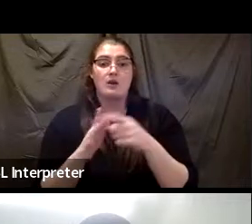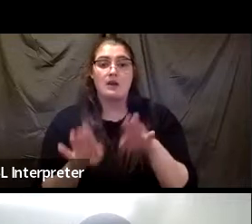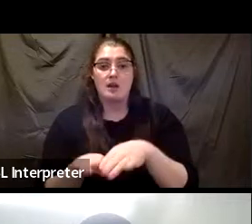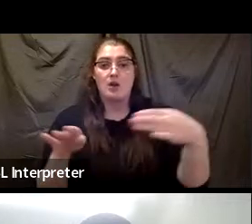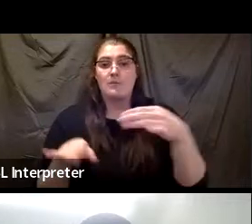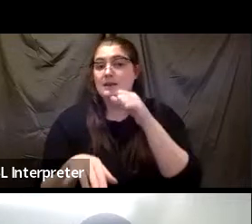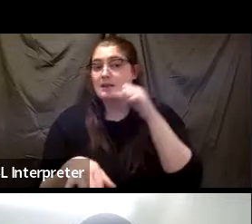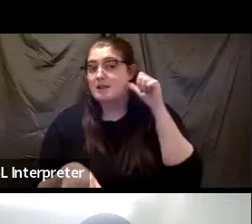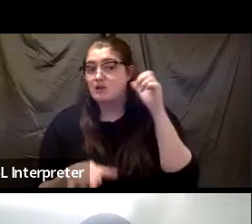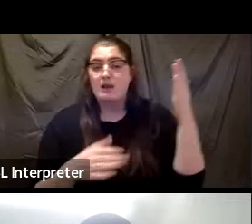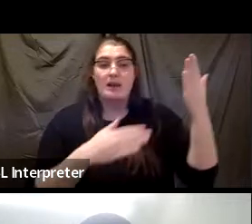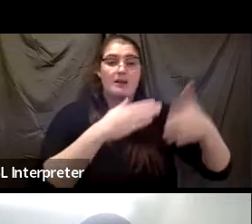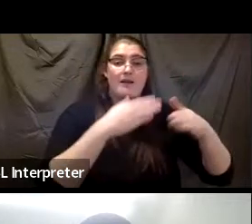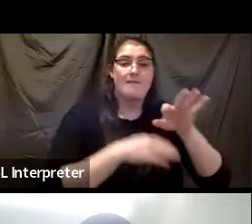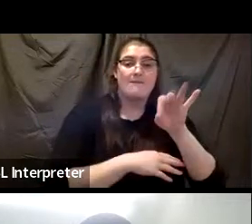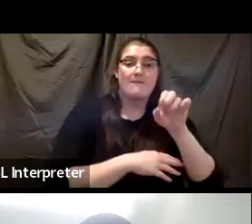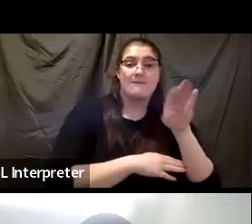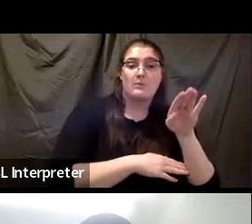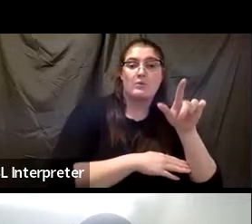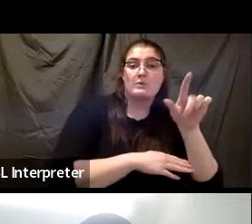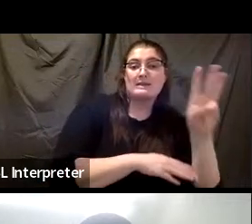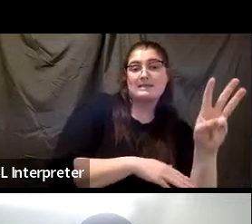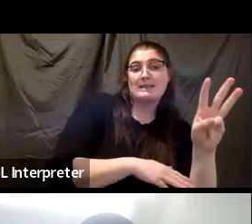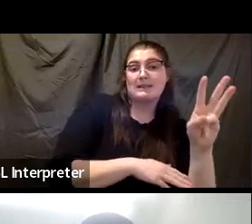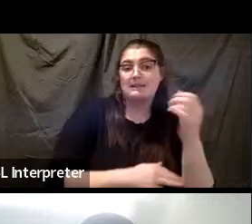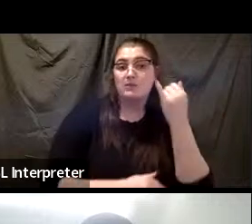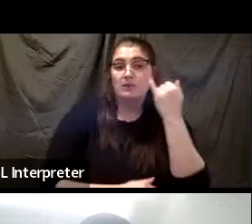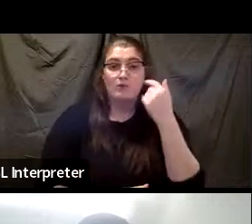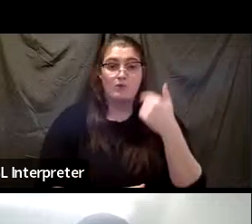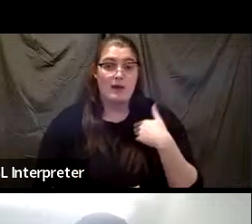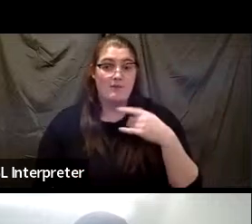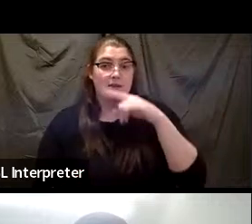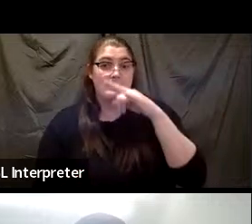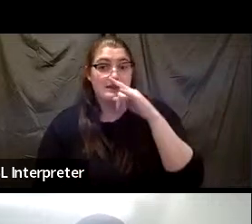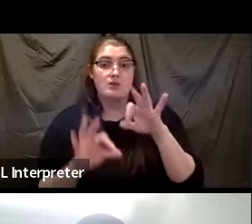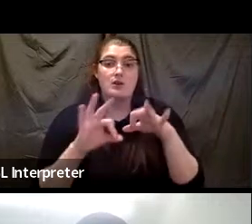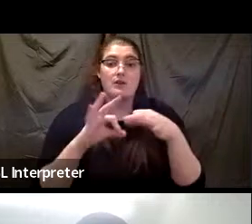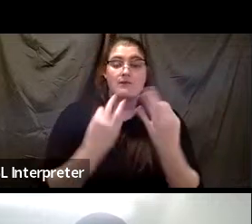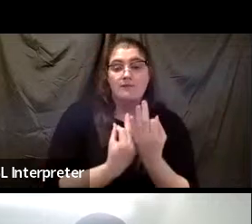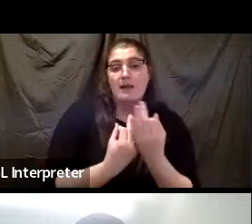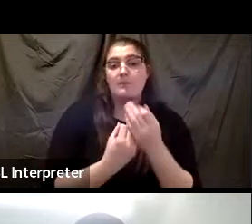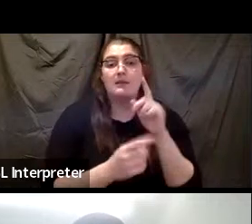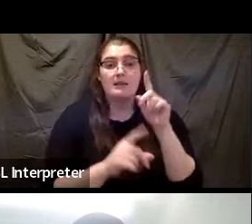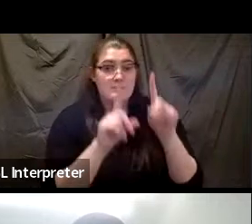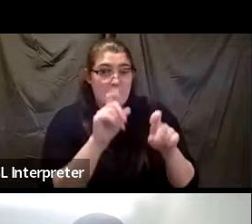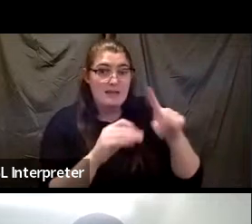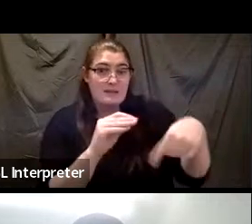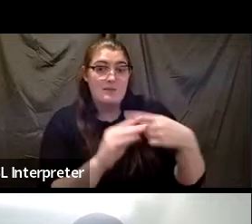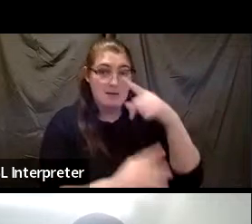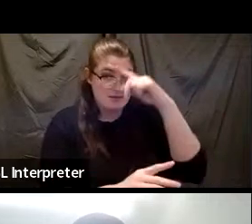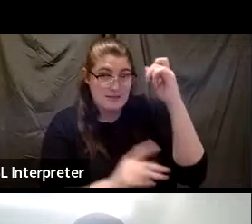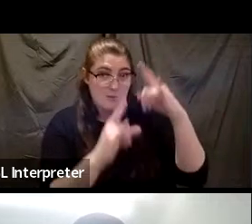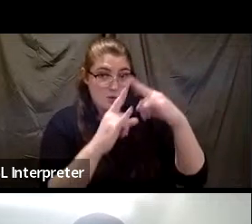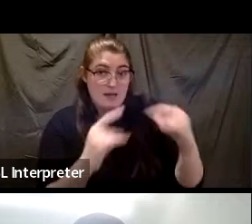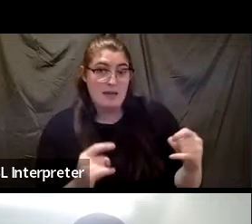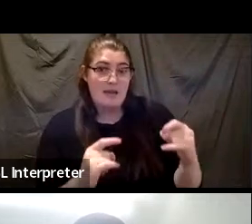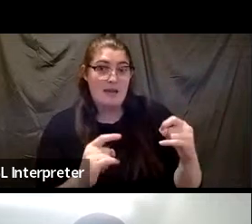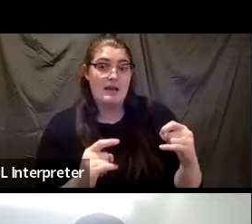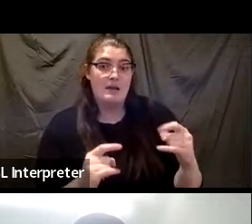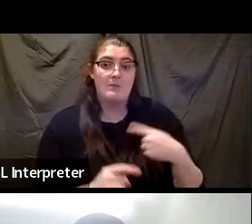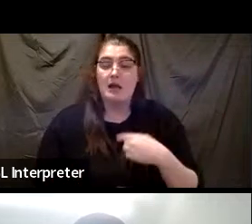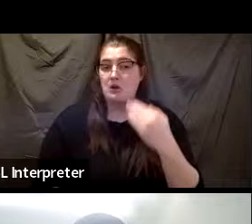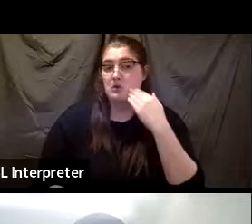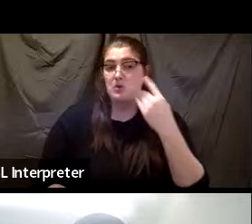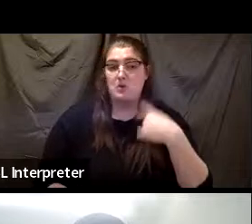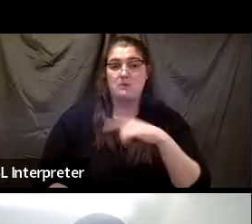February 26th. So if you guys have any kids or any families that's been asking you guys about summer camp, cause I know we was getting the